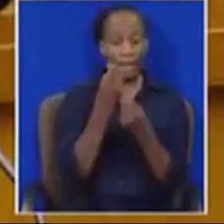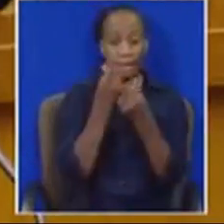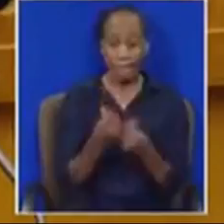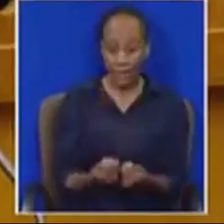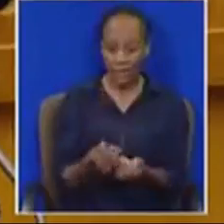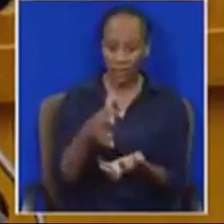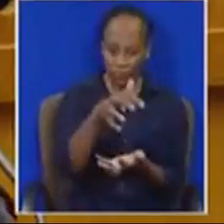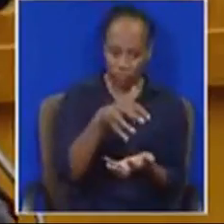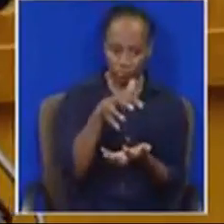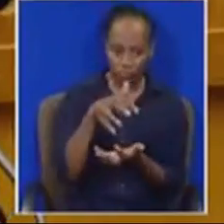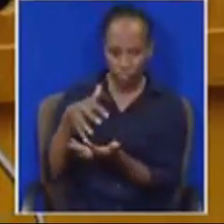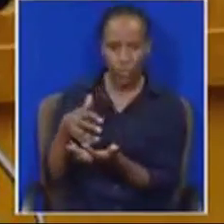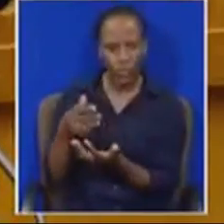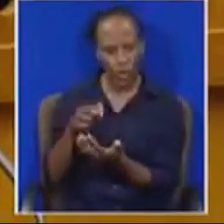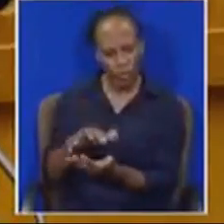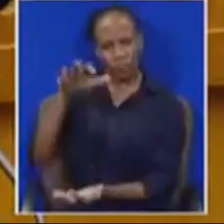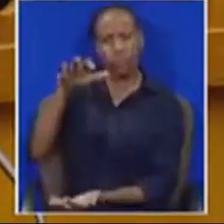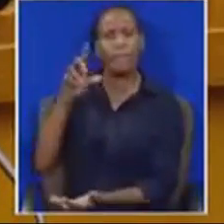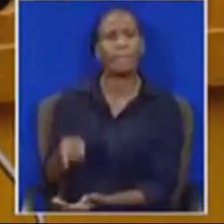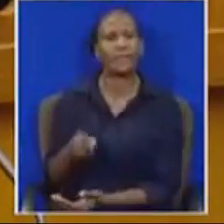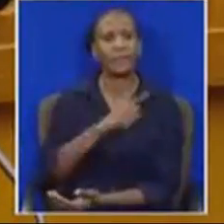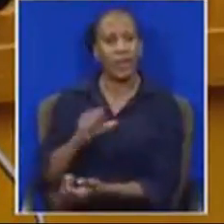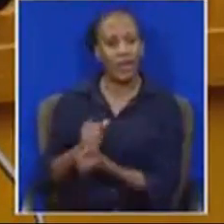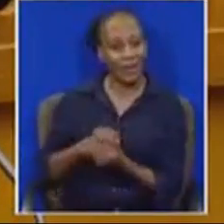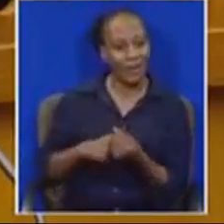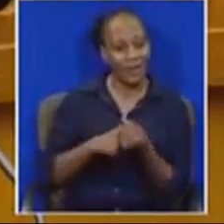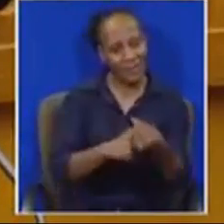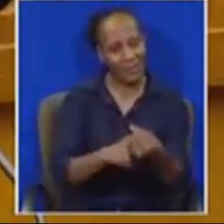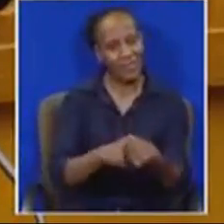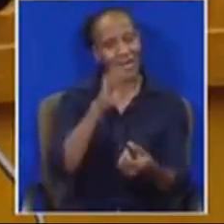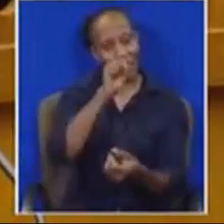our state-owned enterprises to much better health.